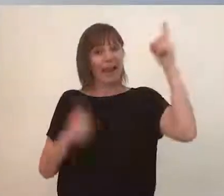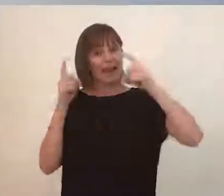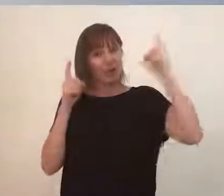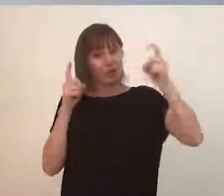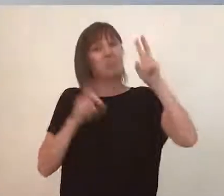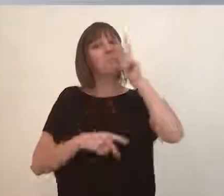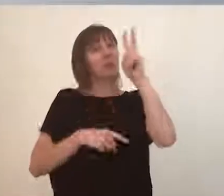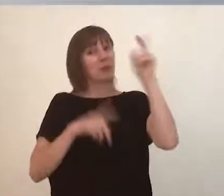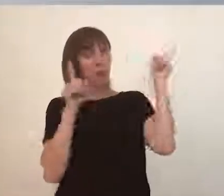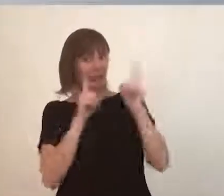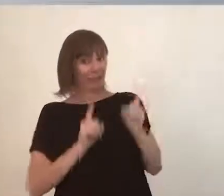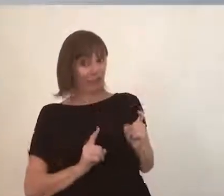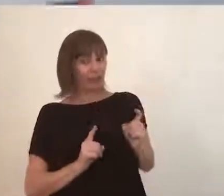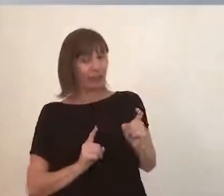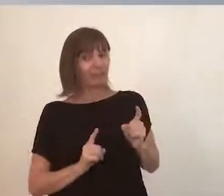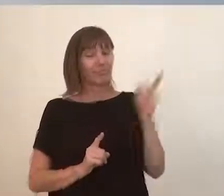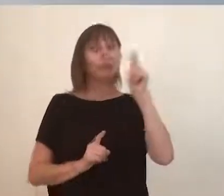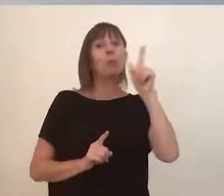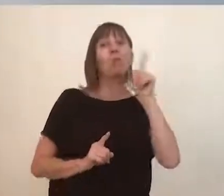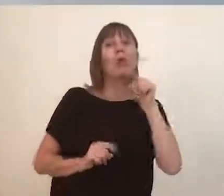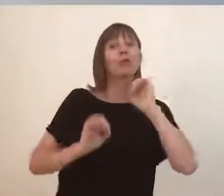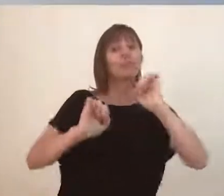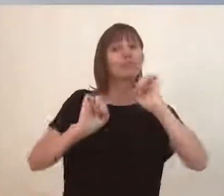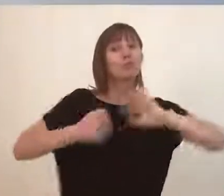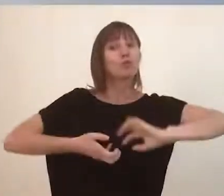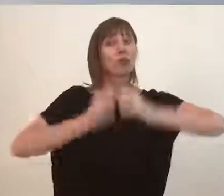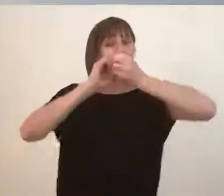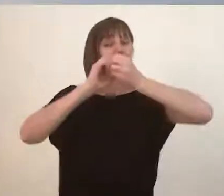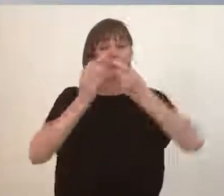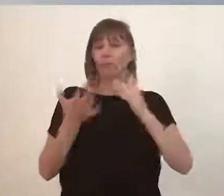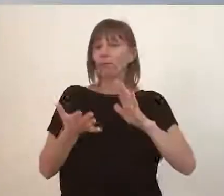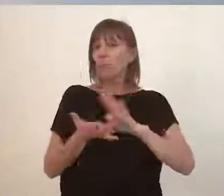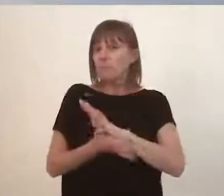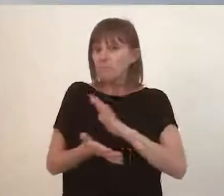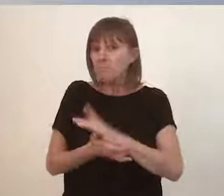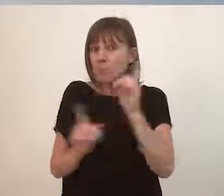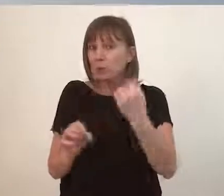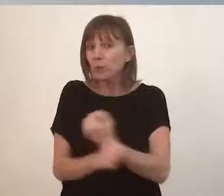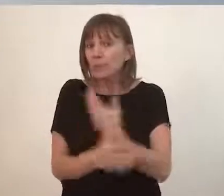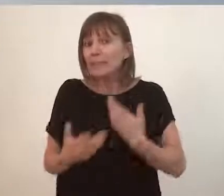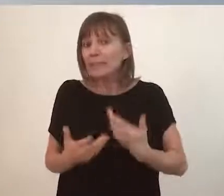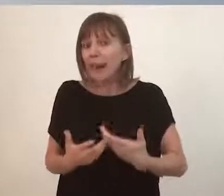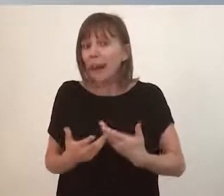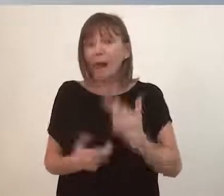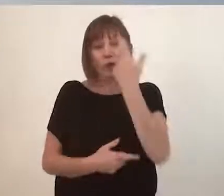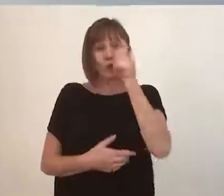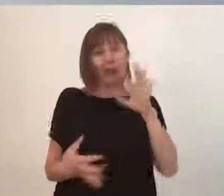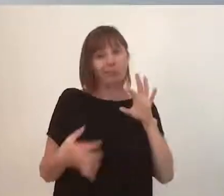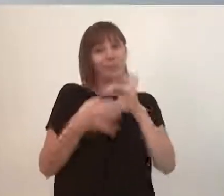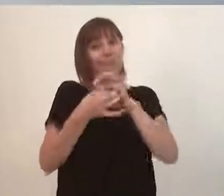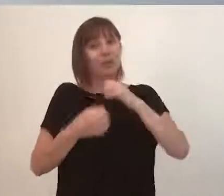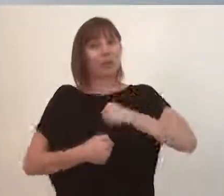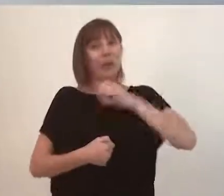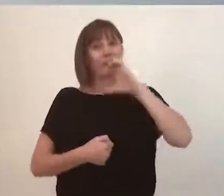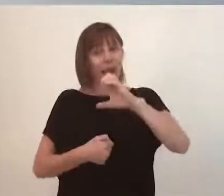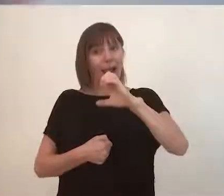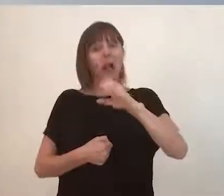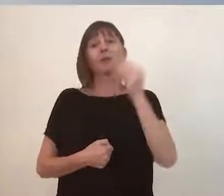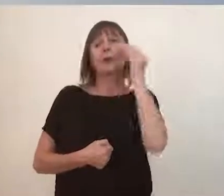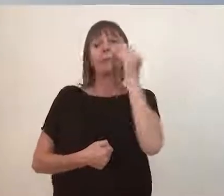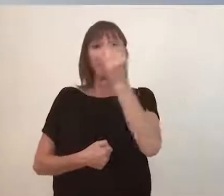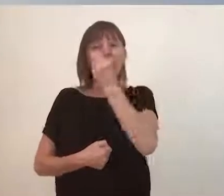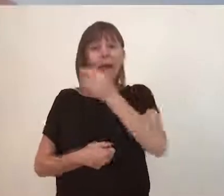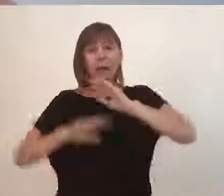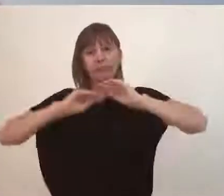and tag my Instagram as well. And we would love to see what you guys create. And if you enjoyed the content I brought for you today, subscribe